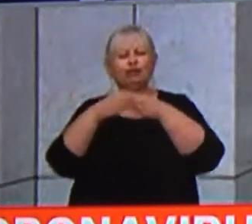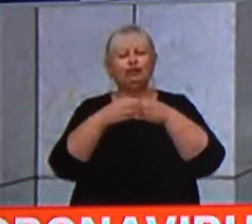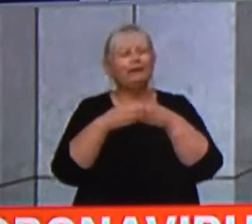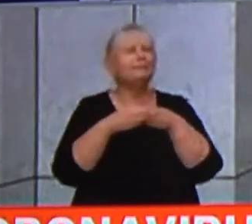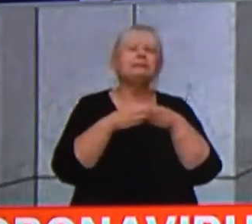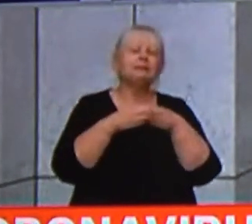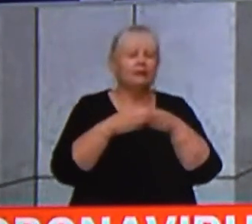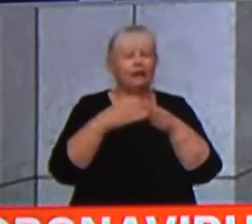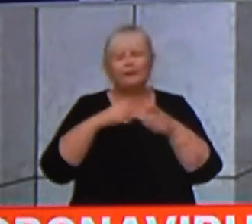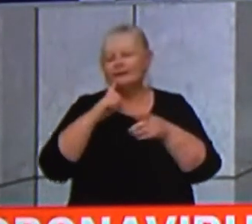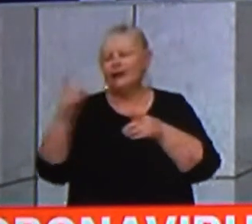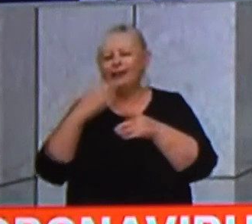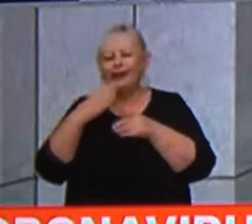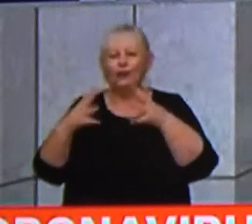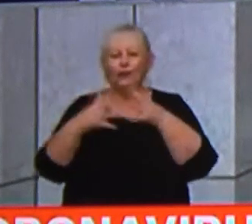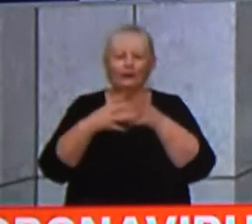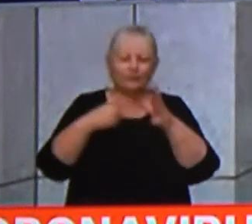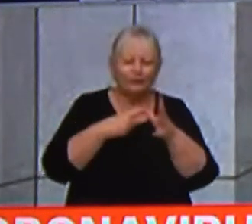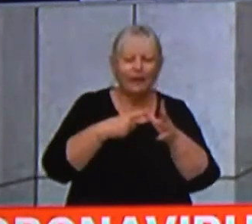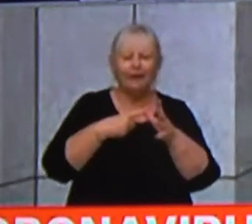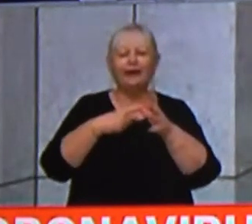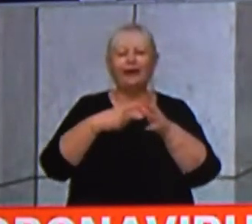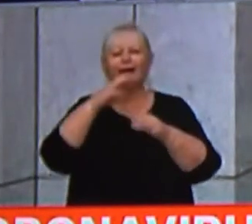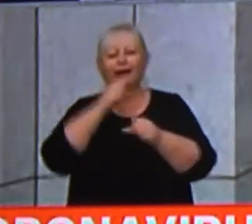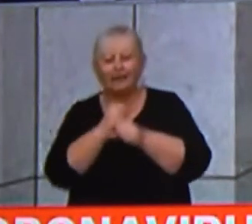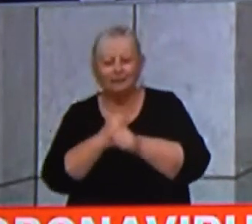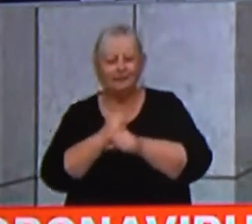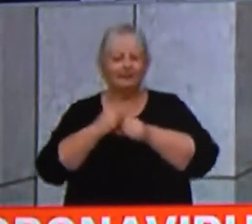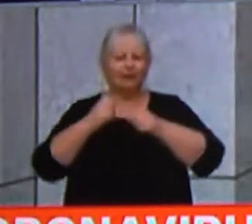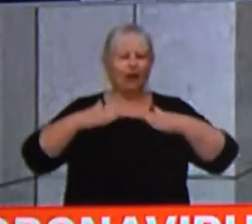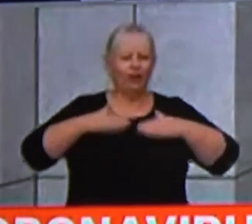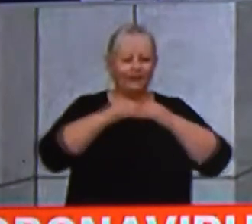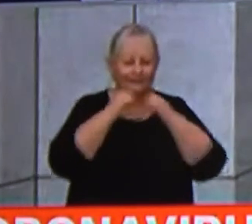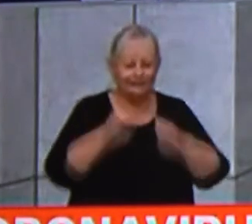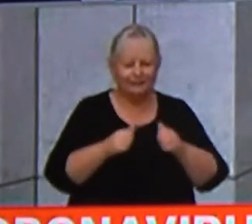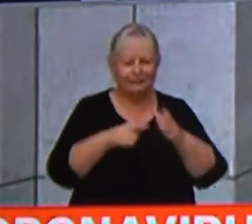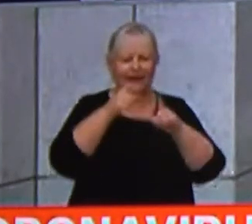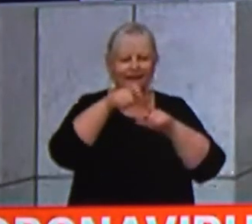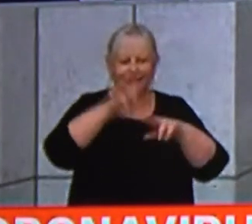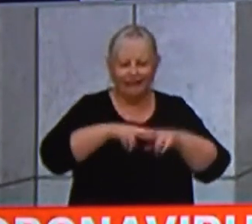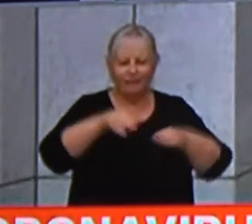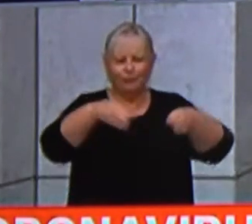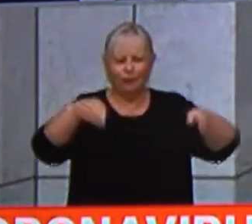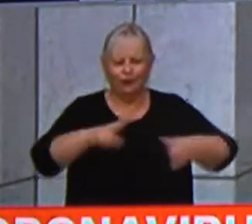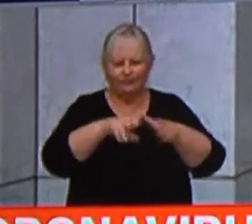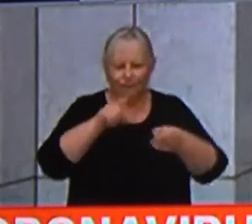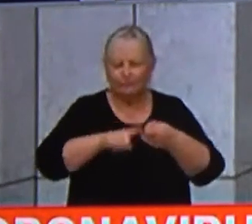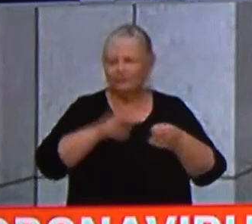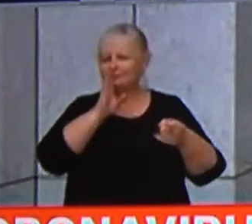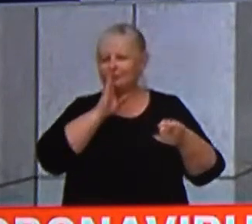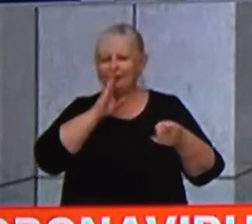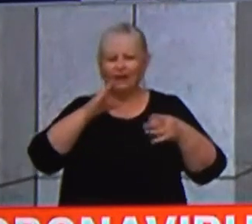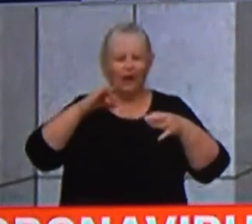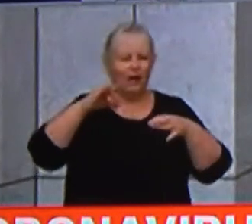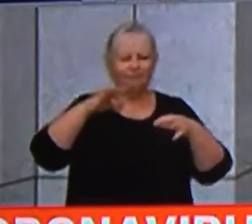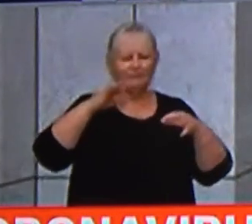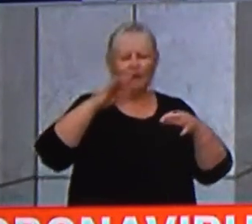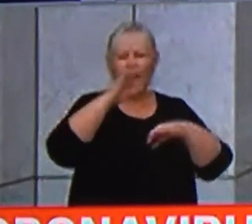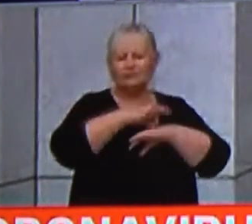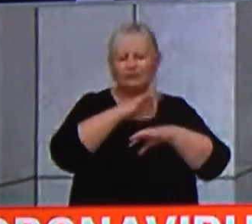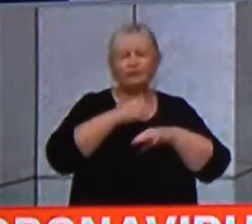who already access those services will know where they are and what they do. We will also be moving to provide further